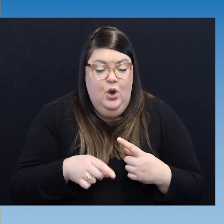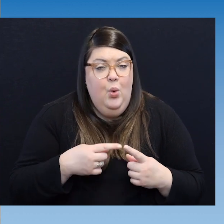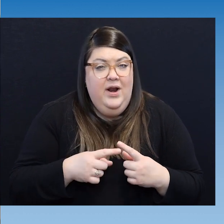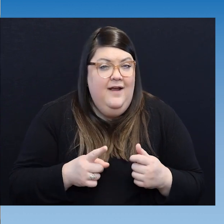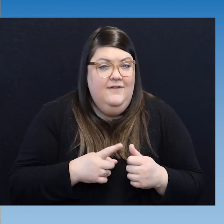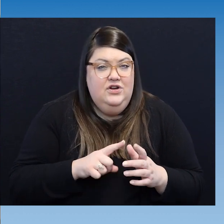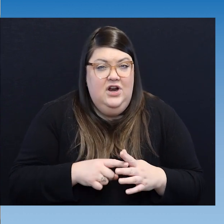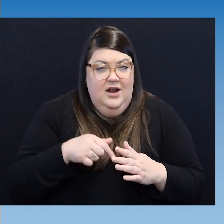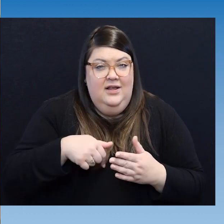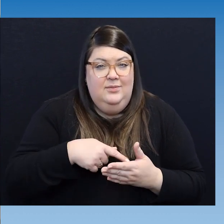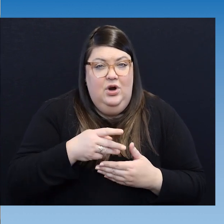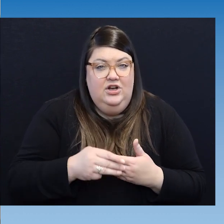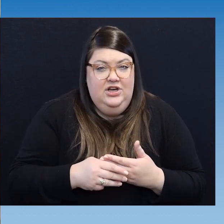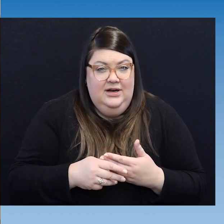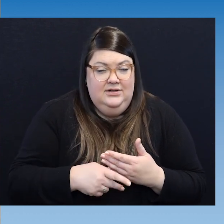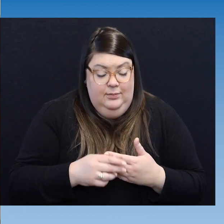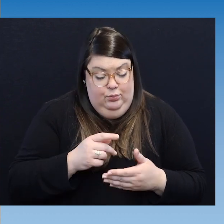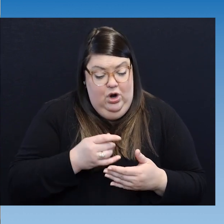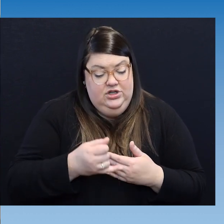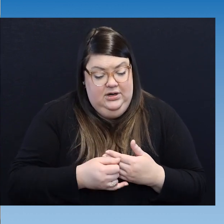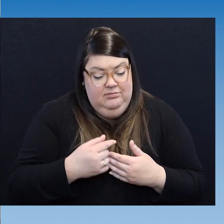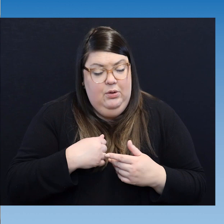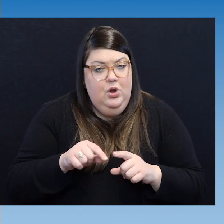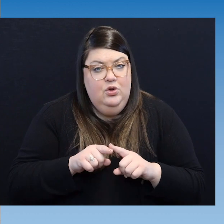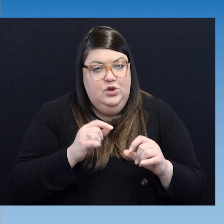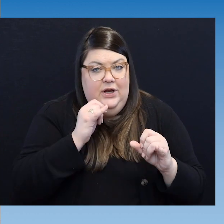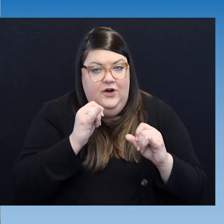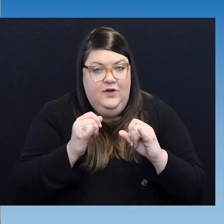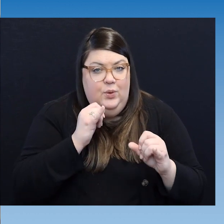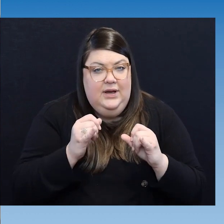When I first started this project, I was also interviewing